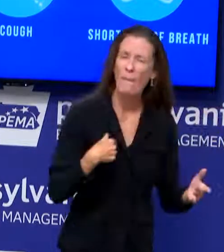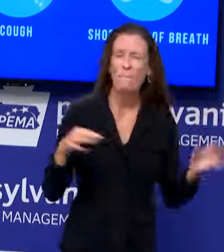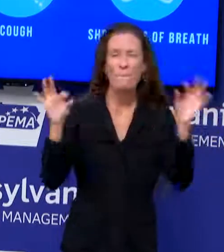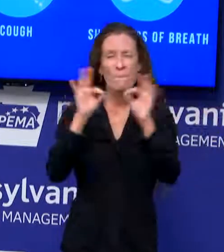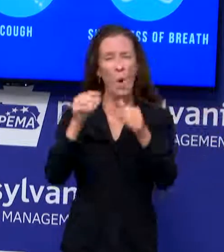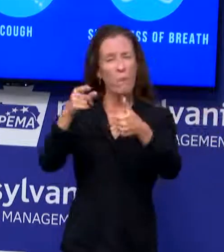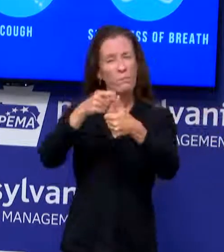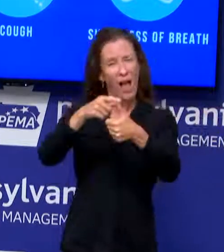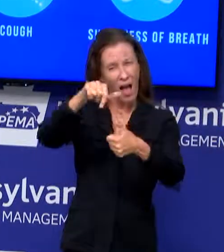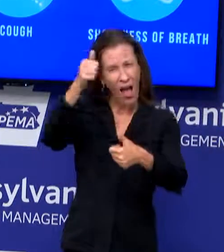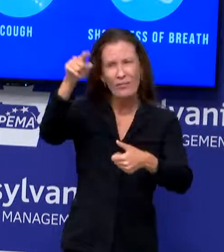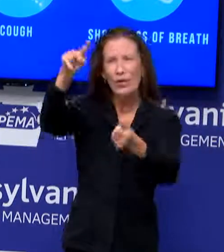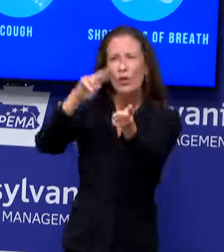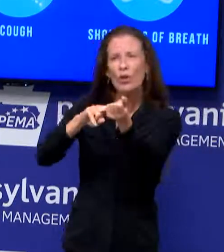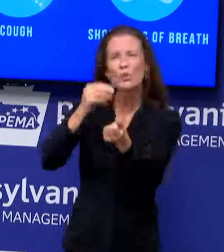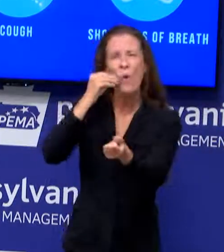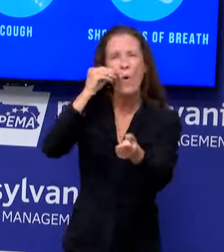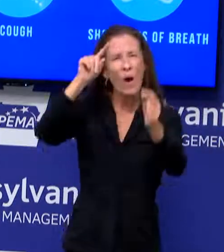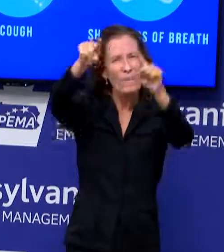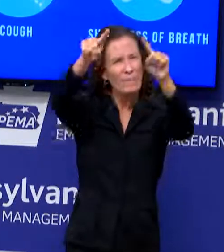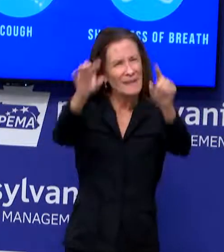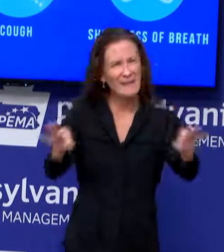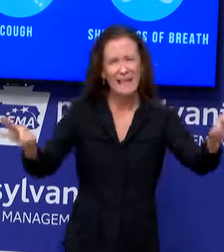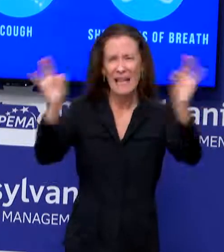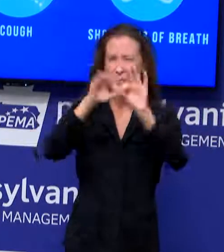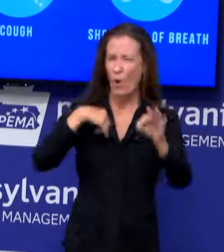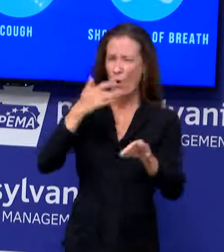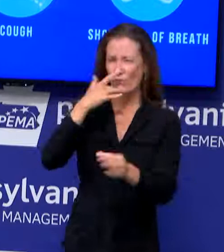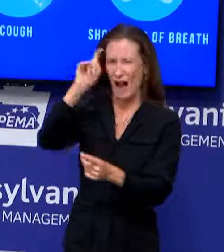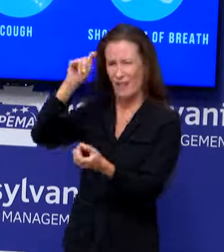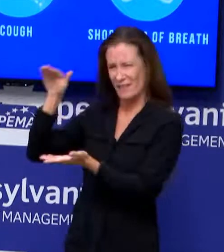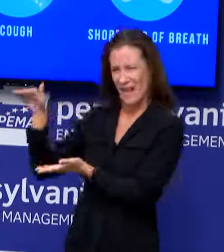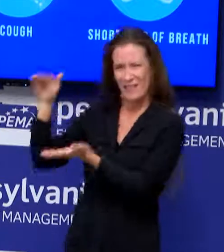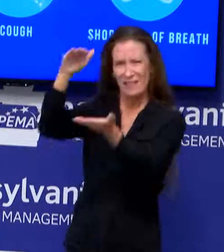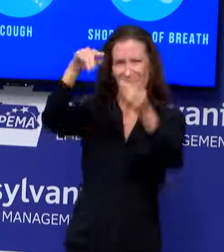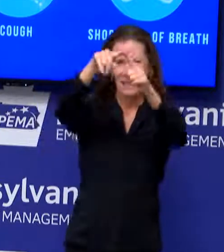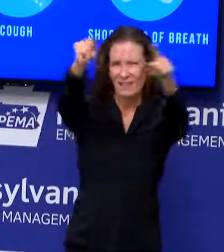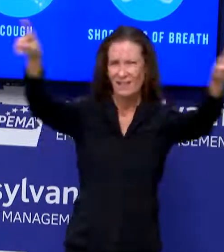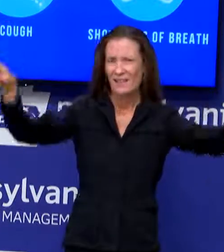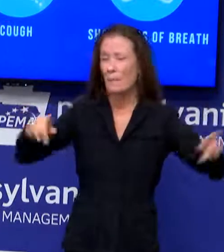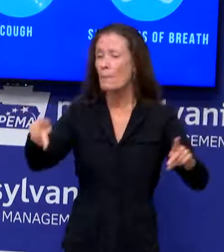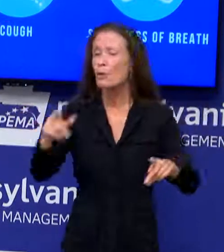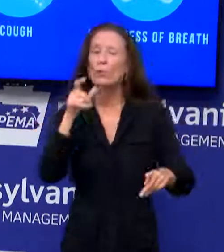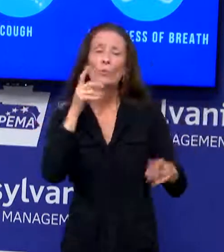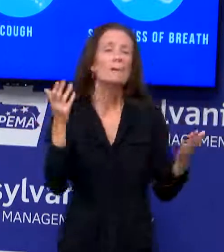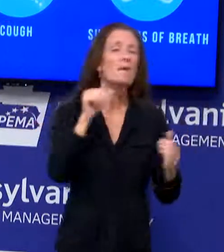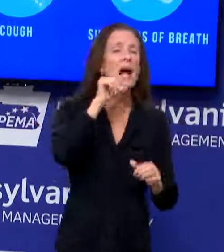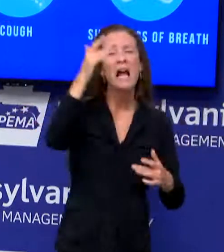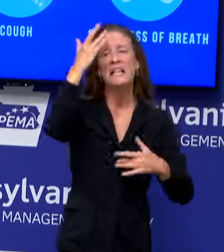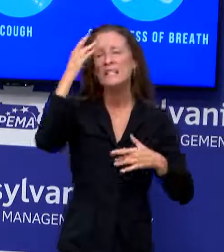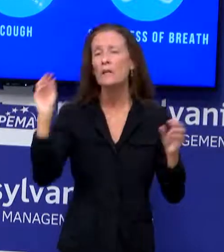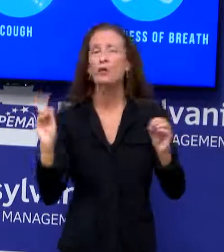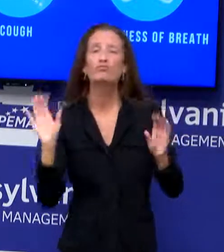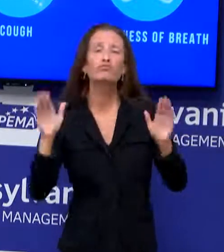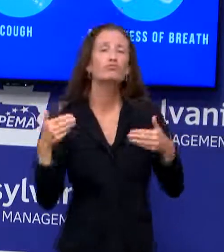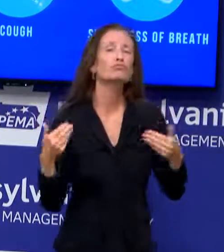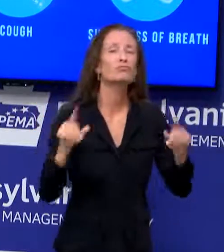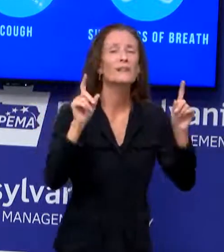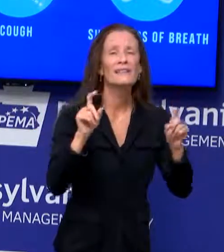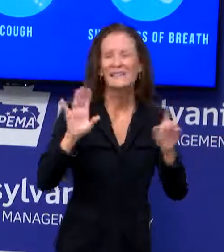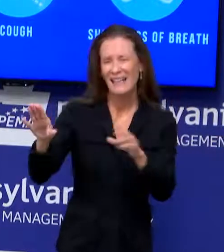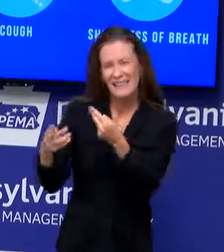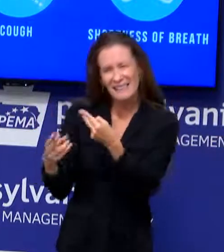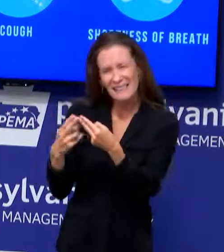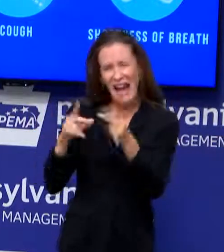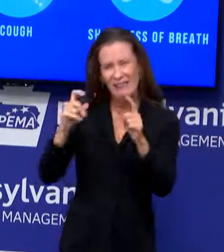We're working on our retesting protocols for that, and we've heard that the federal government will have some recommendations coming up about that, especially